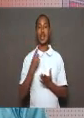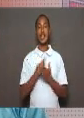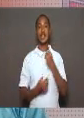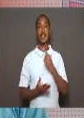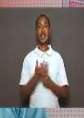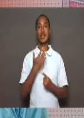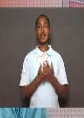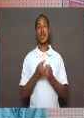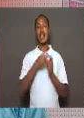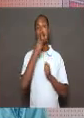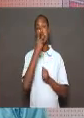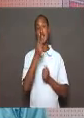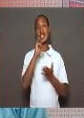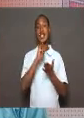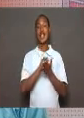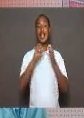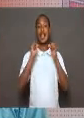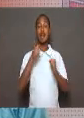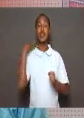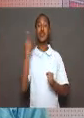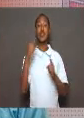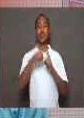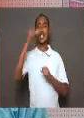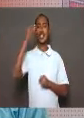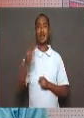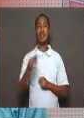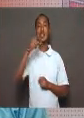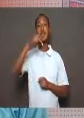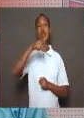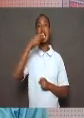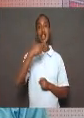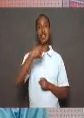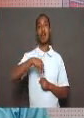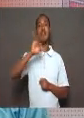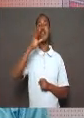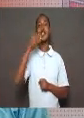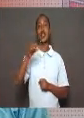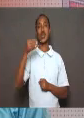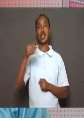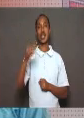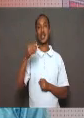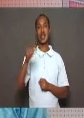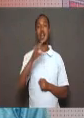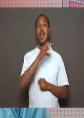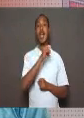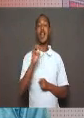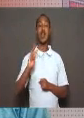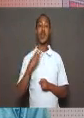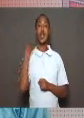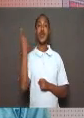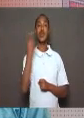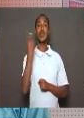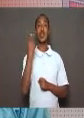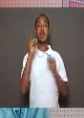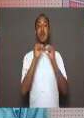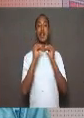We discussed indicators that can be used to determine the pH of a solution, and we